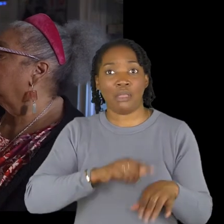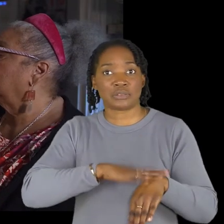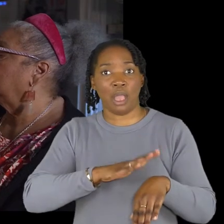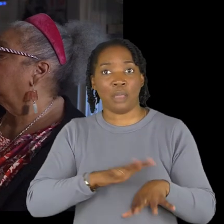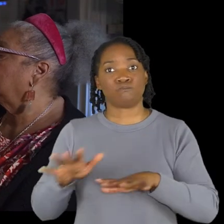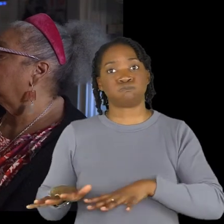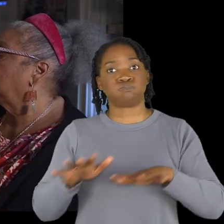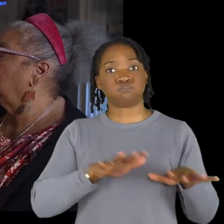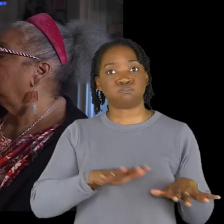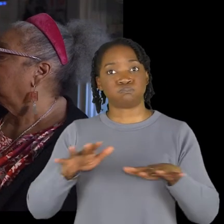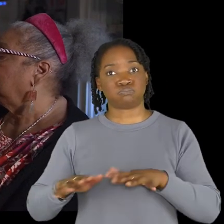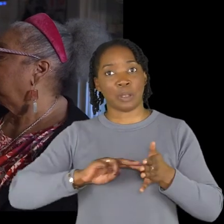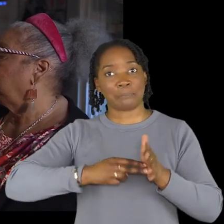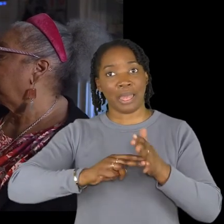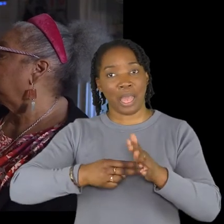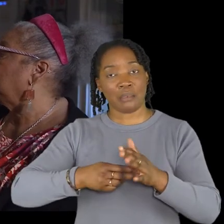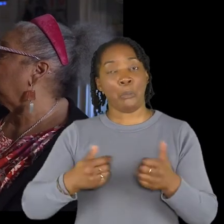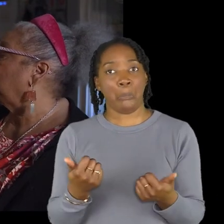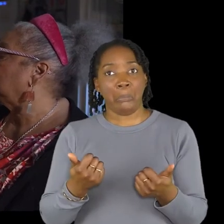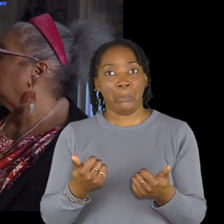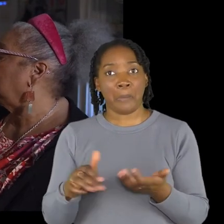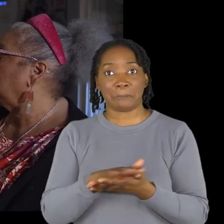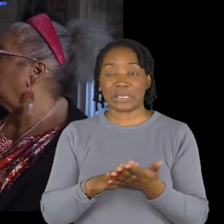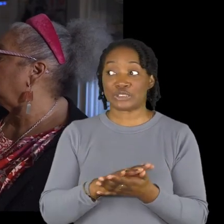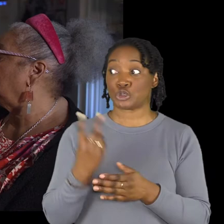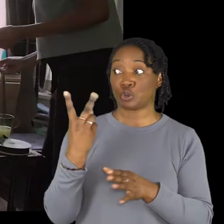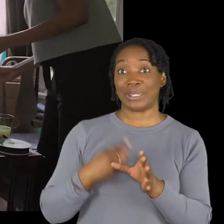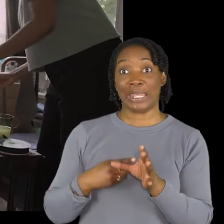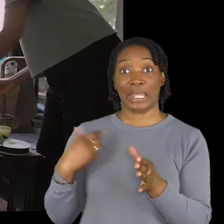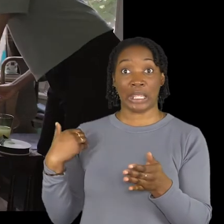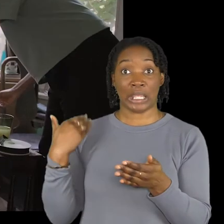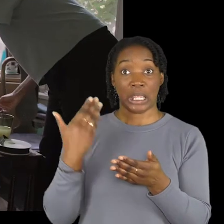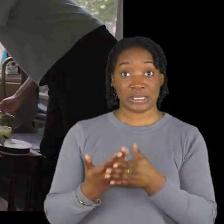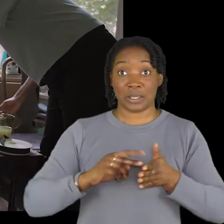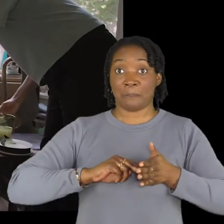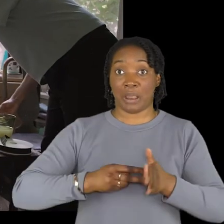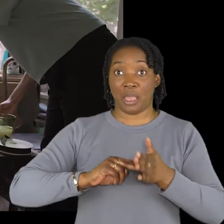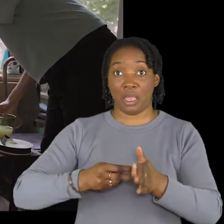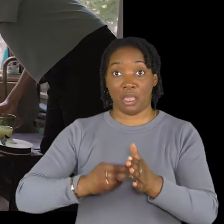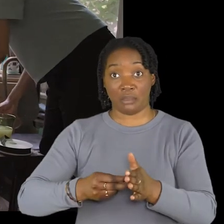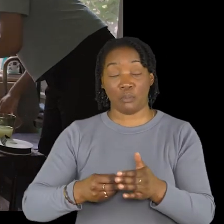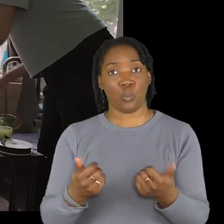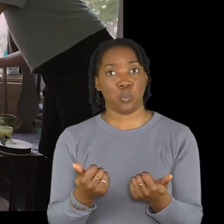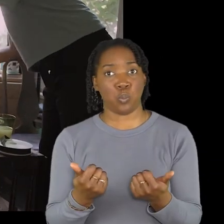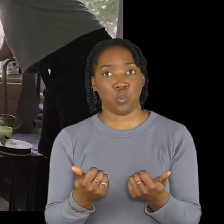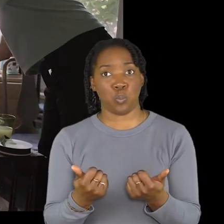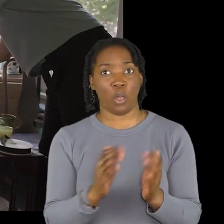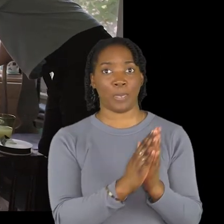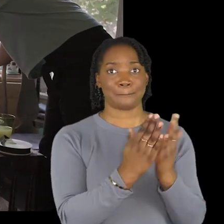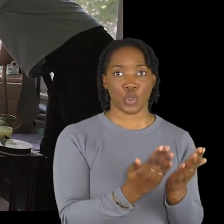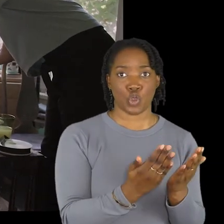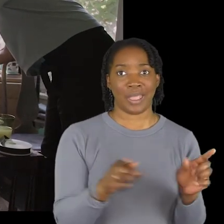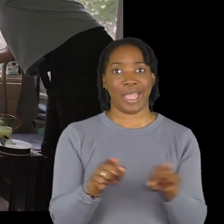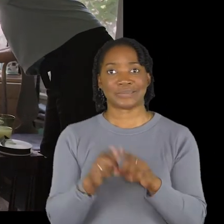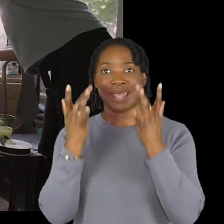ill. And it meant that we've actually had 2 years to work on the